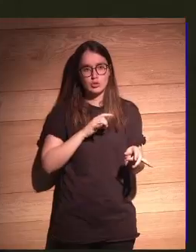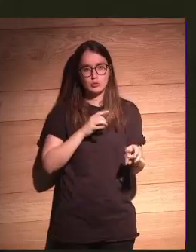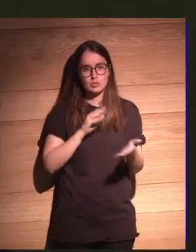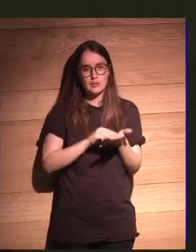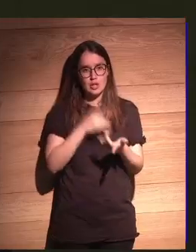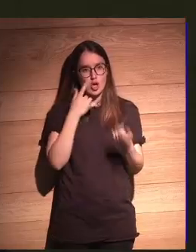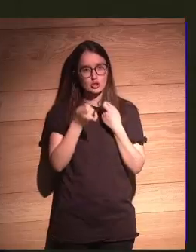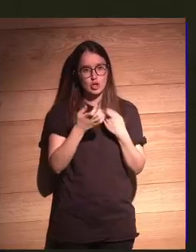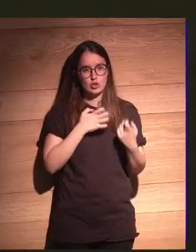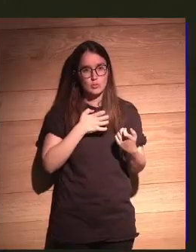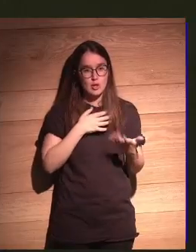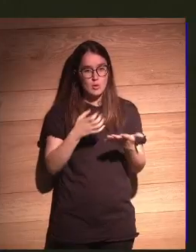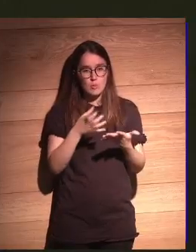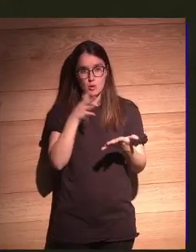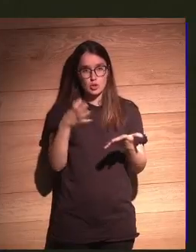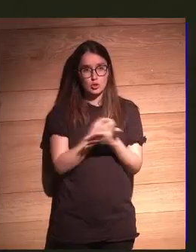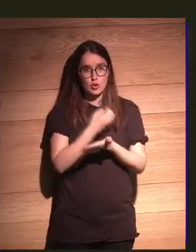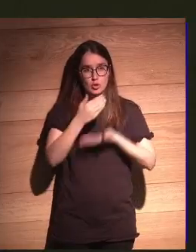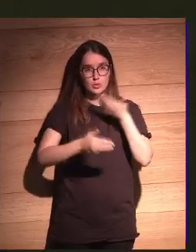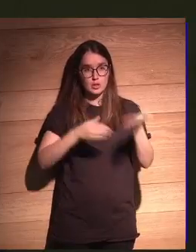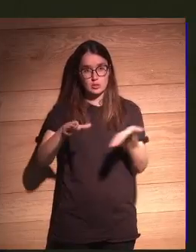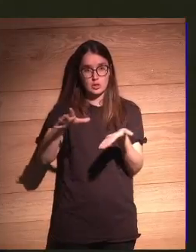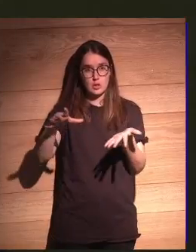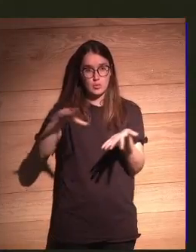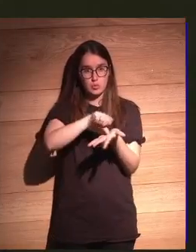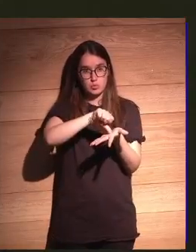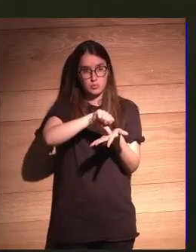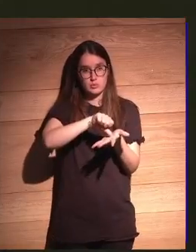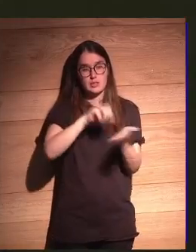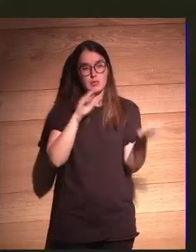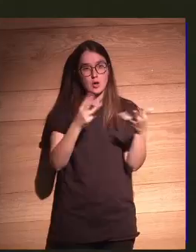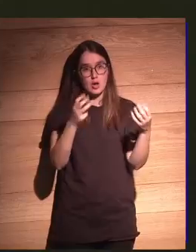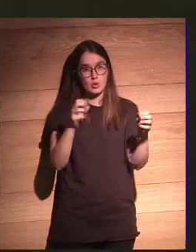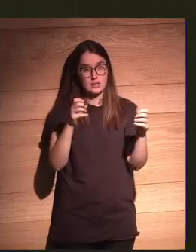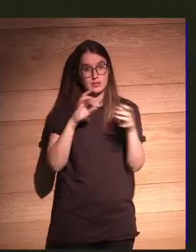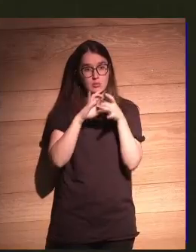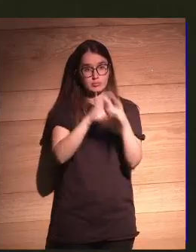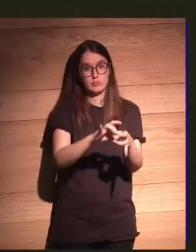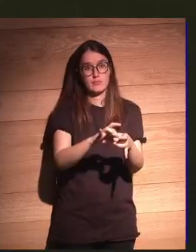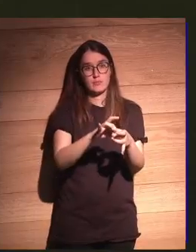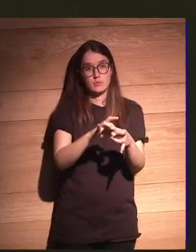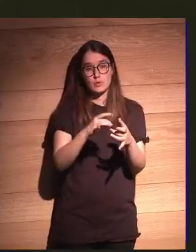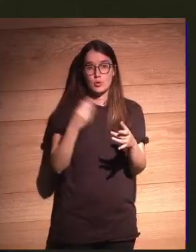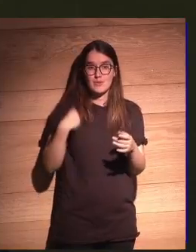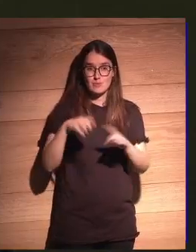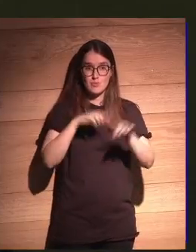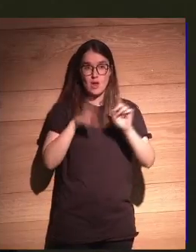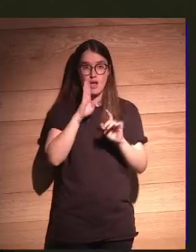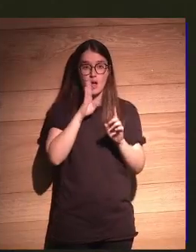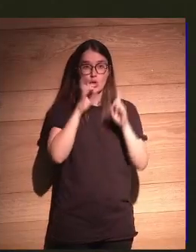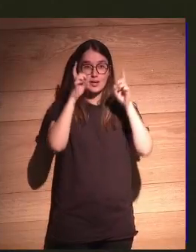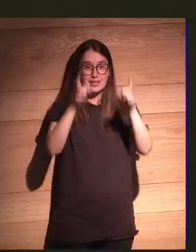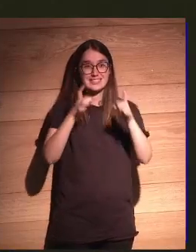to certain urban processes that we cannot fully control, because all the processes that took place in